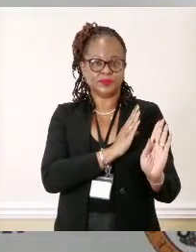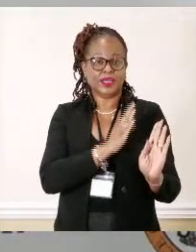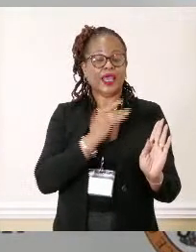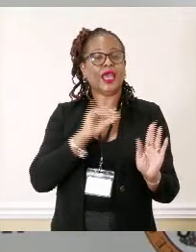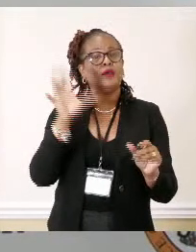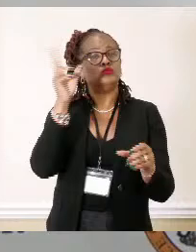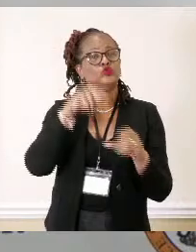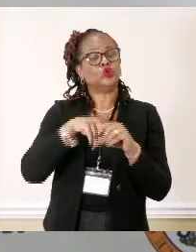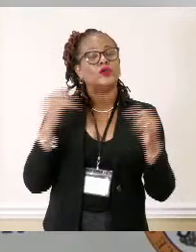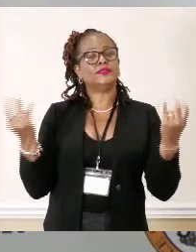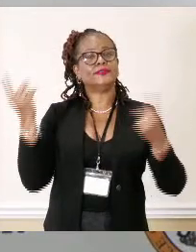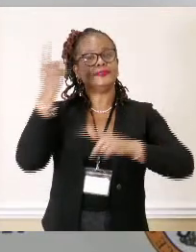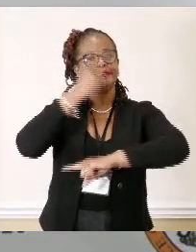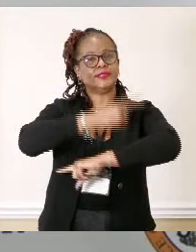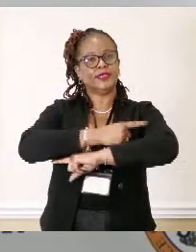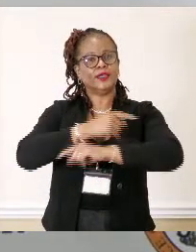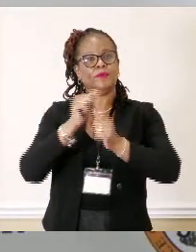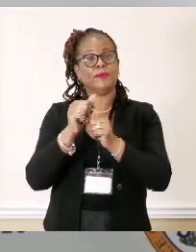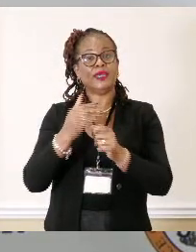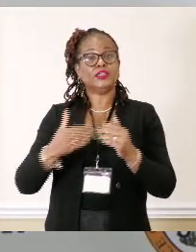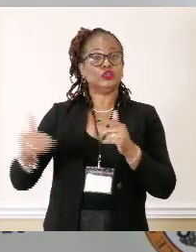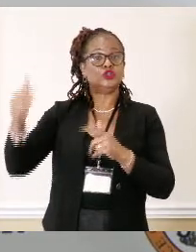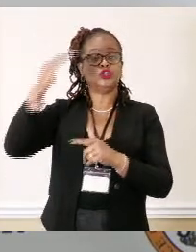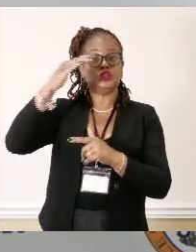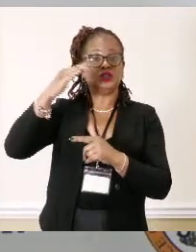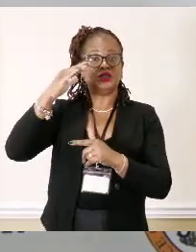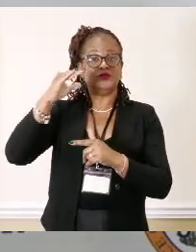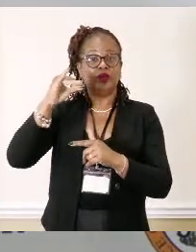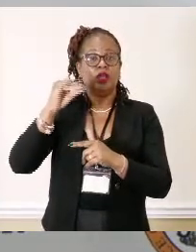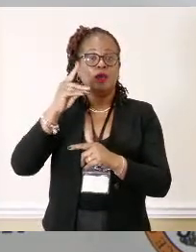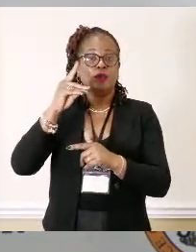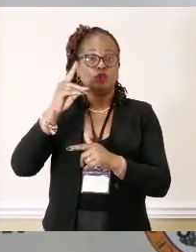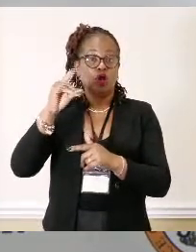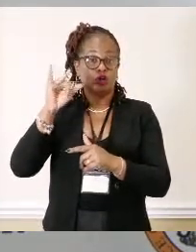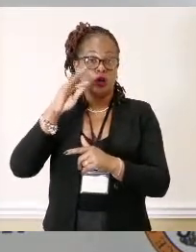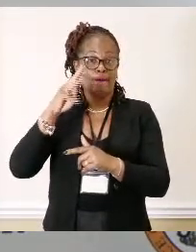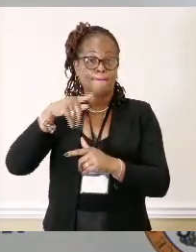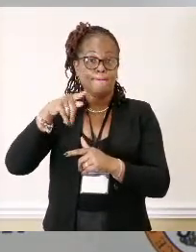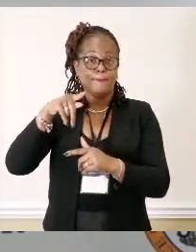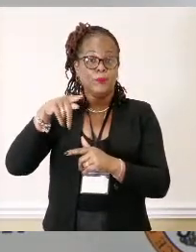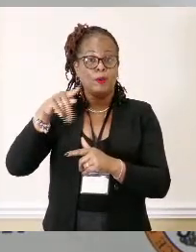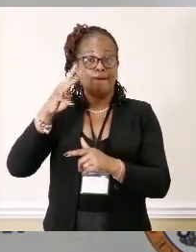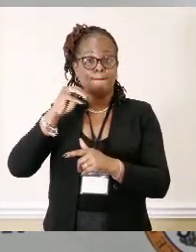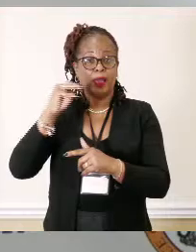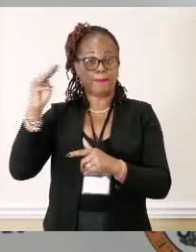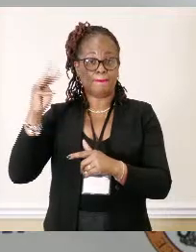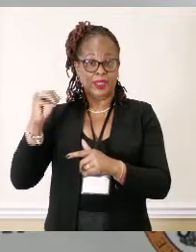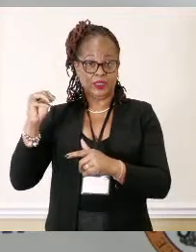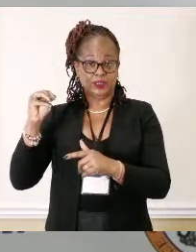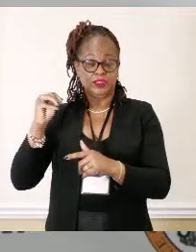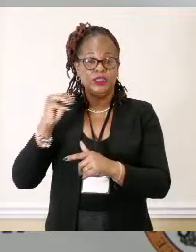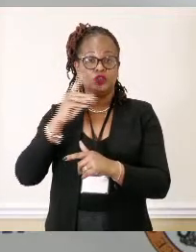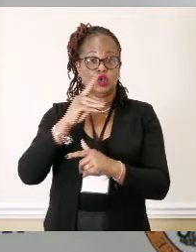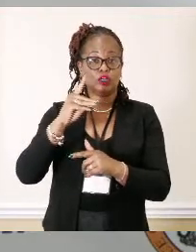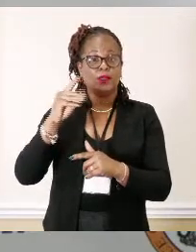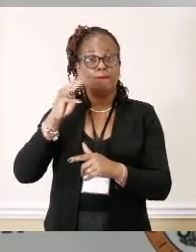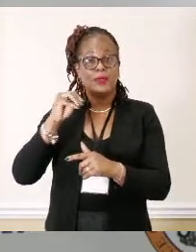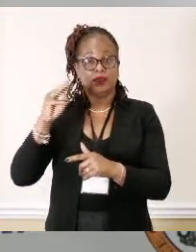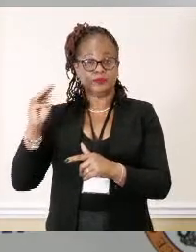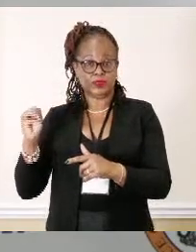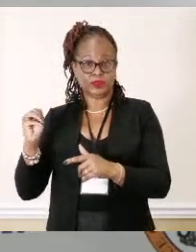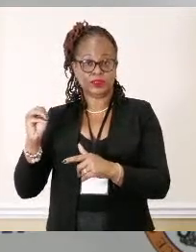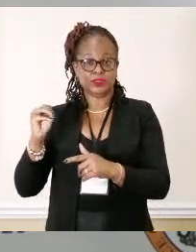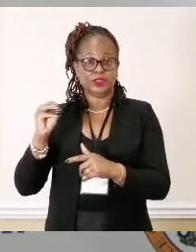I'm joined today by the Chief Medical Officer, Dr. Paul McMillan, Dr. Indira Martin, Director